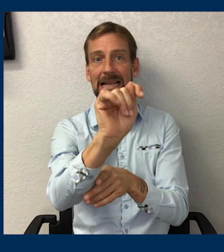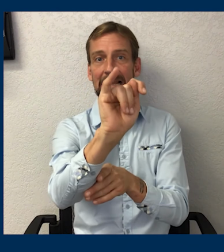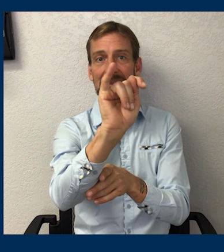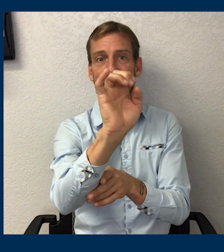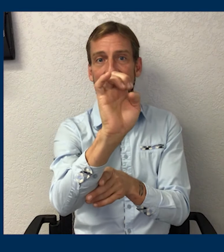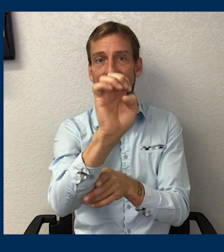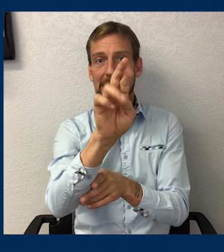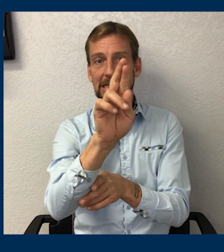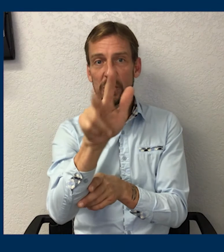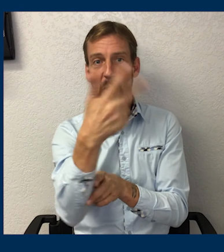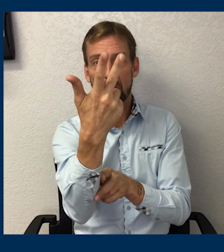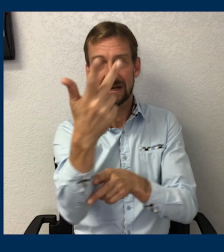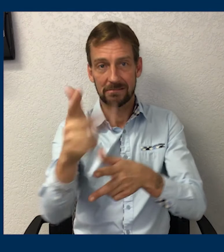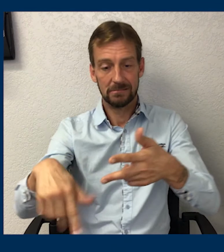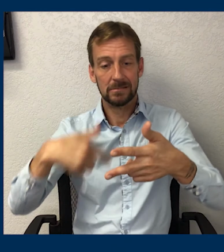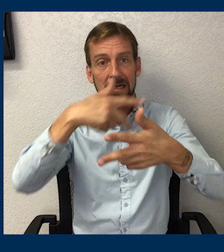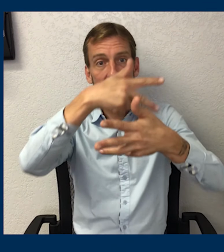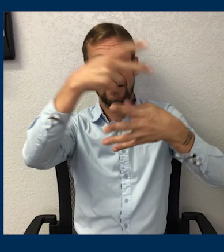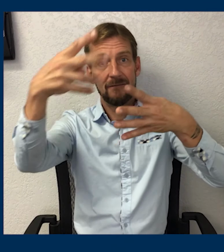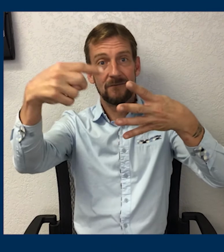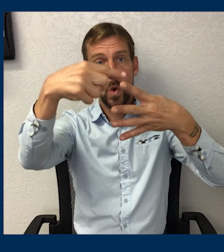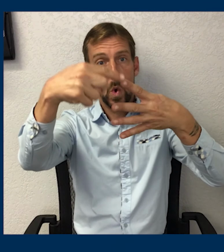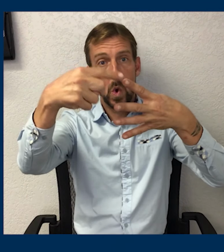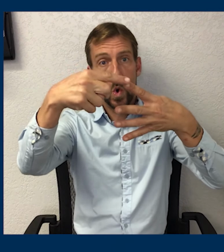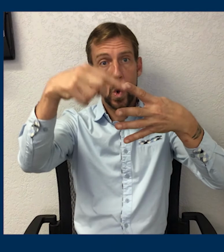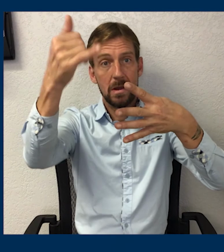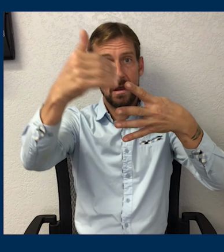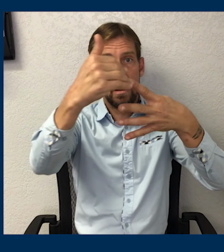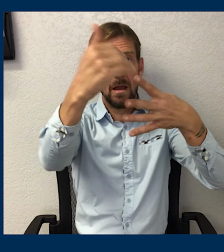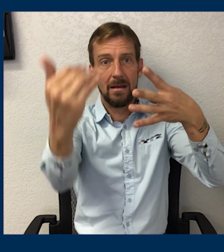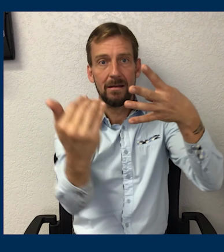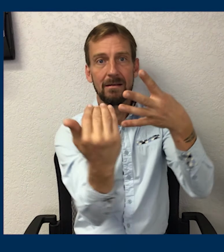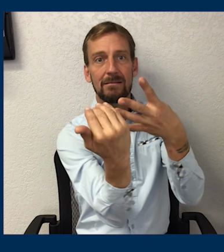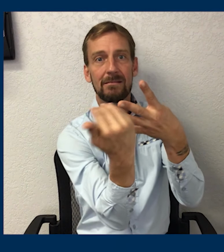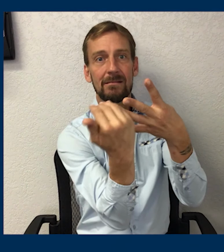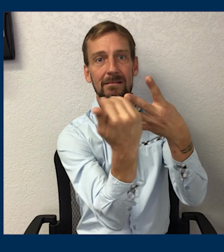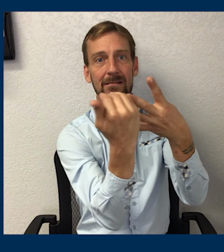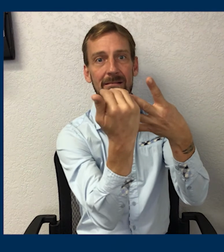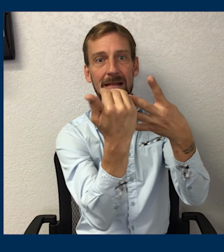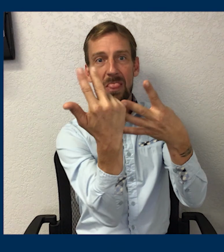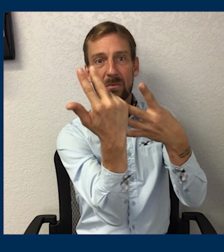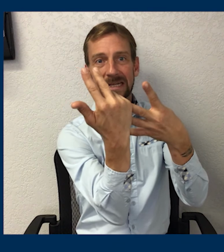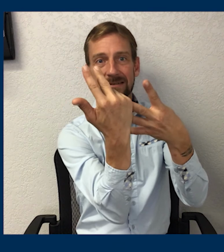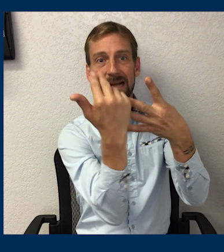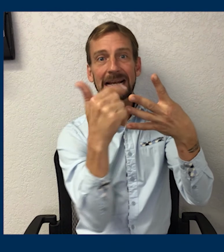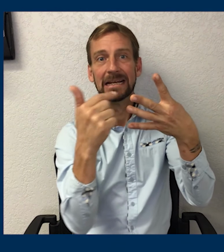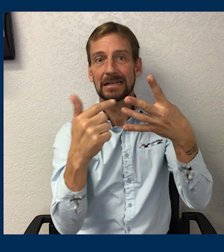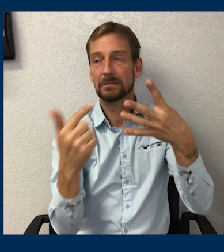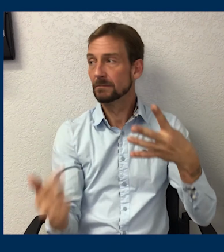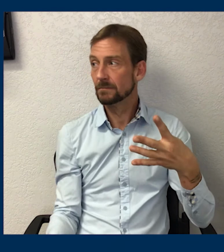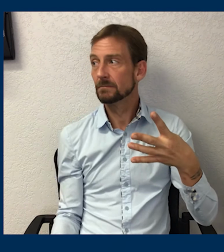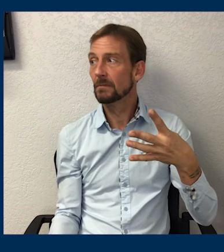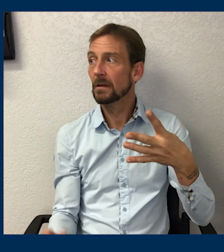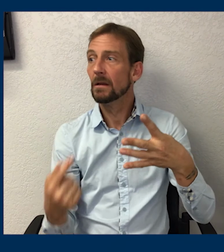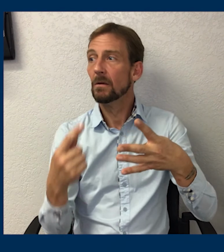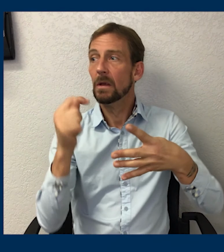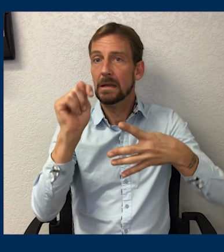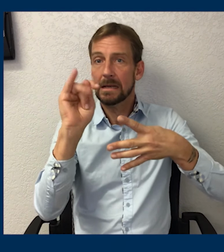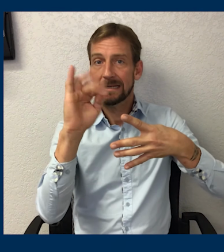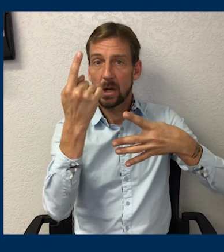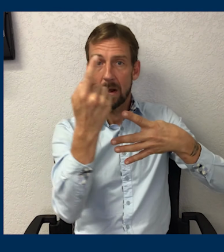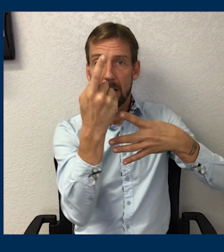the governor's blueprint for a safer economy. Tier 3 is orange, so you have Tier